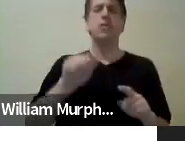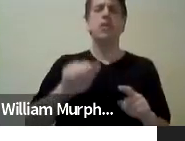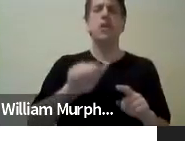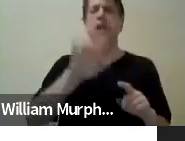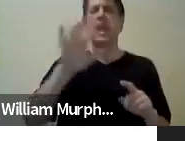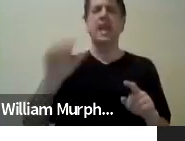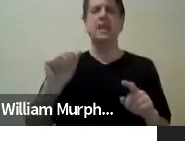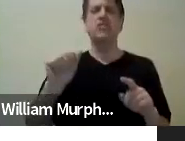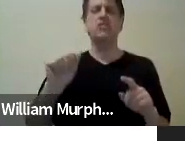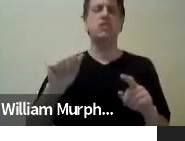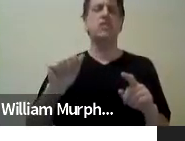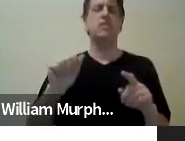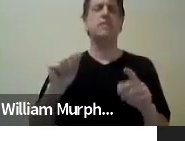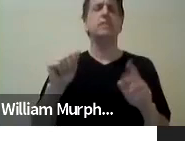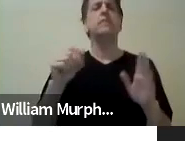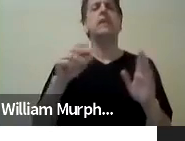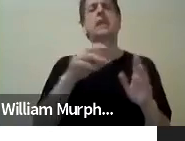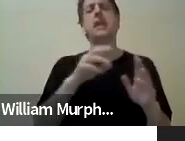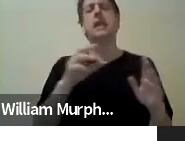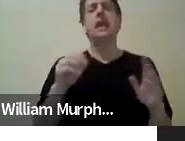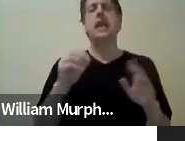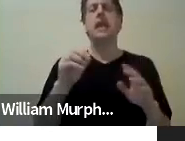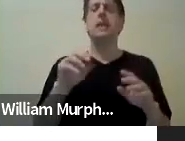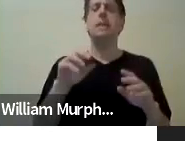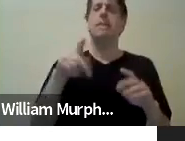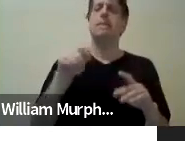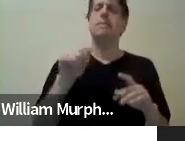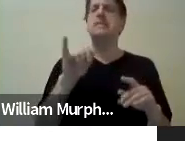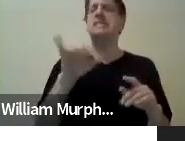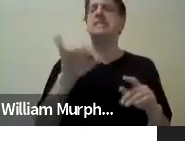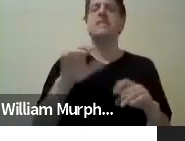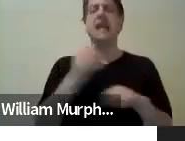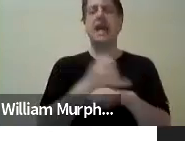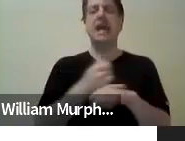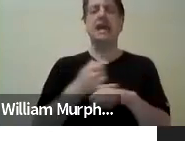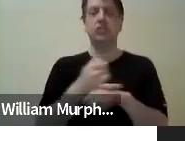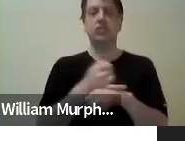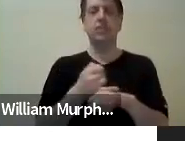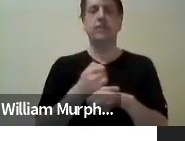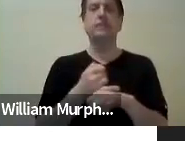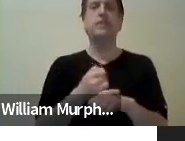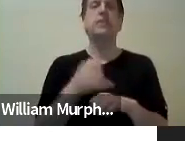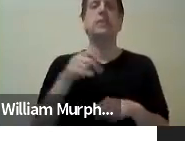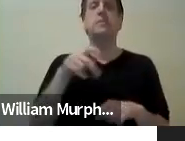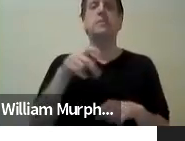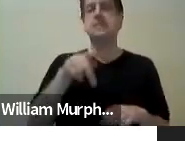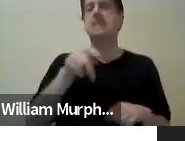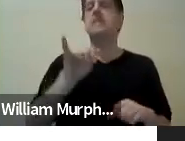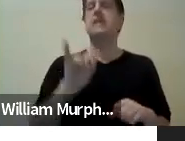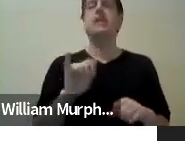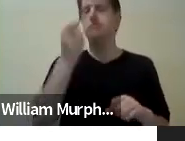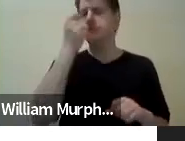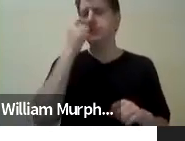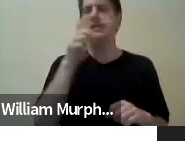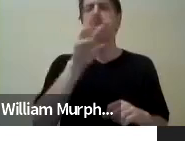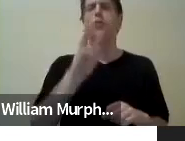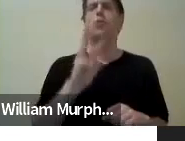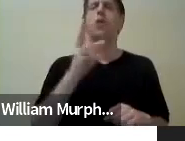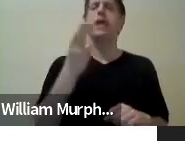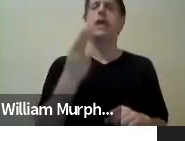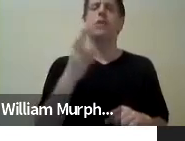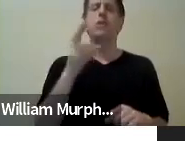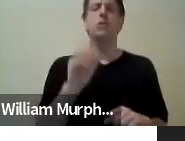descent and who are Pacific Islanders. Remember and know that the World Health Organization